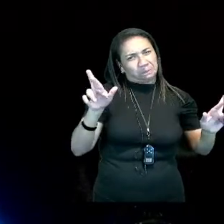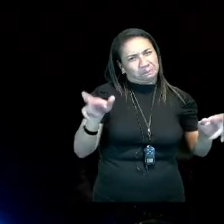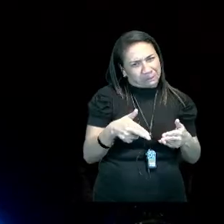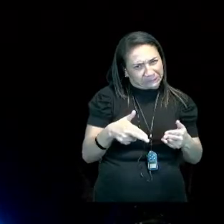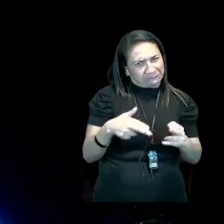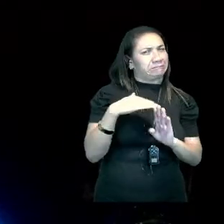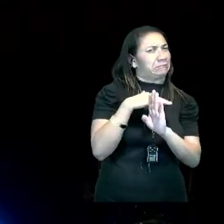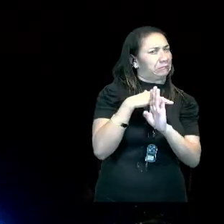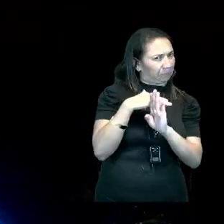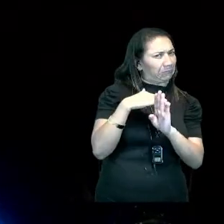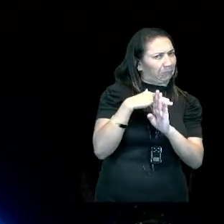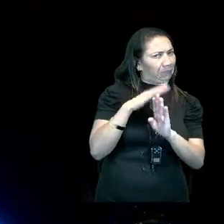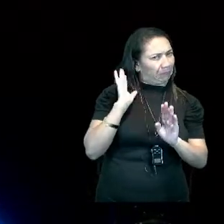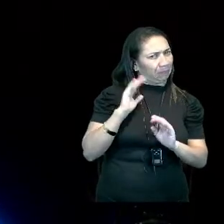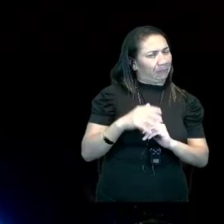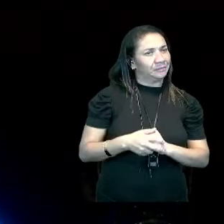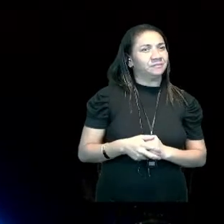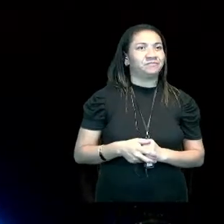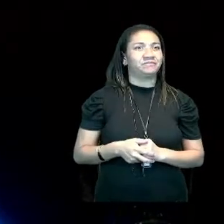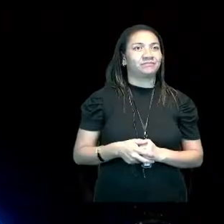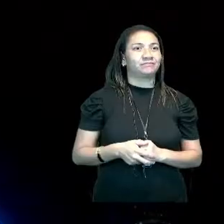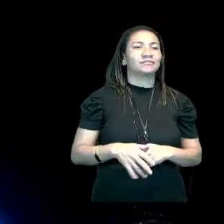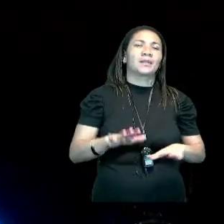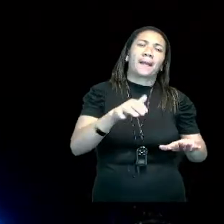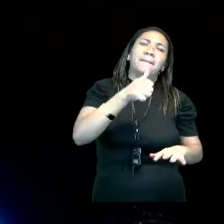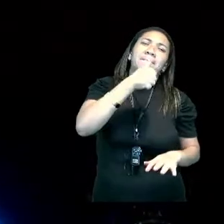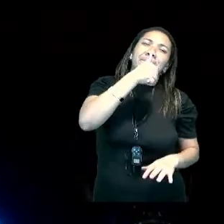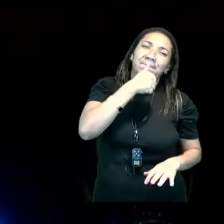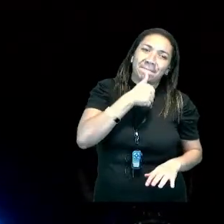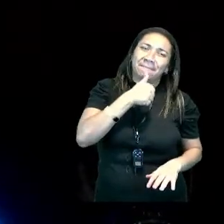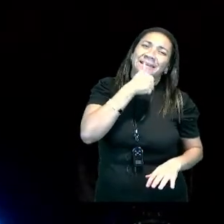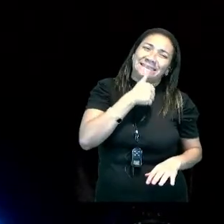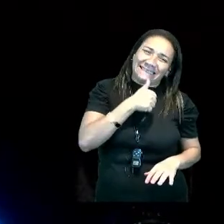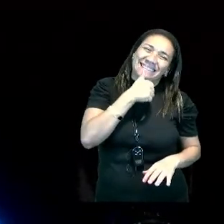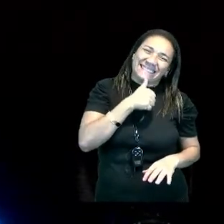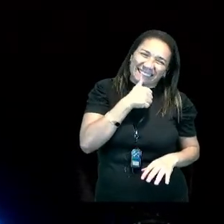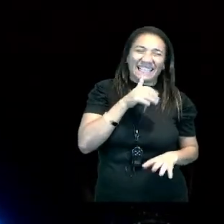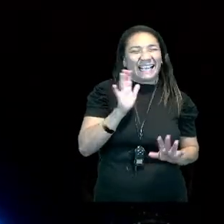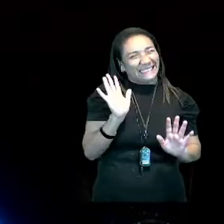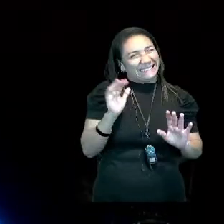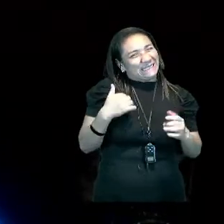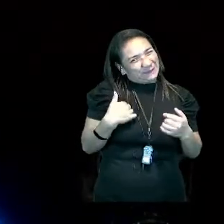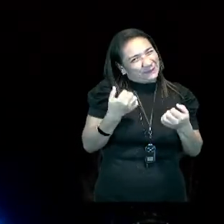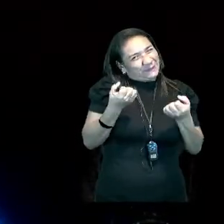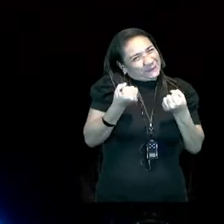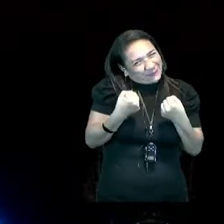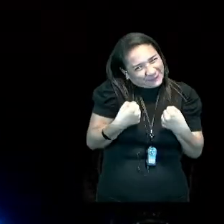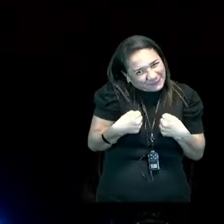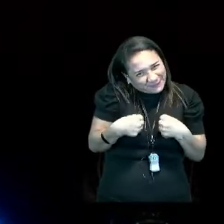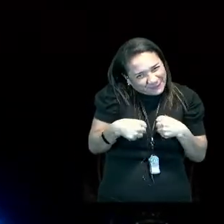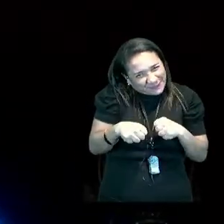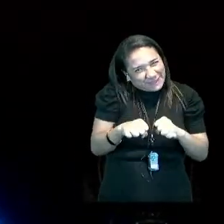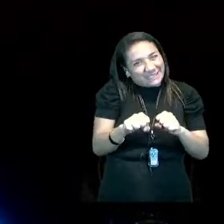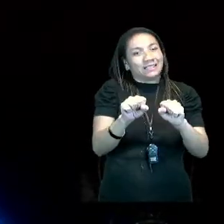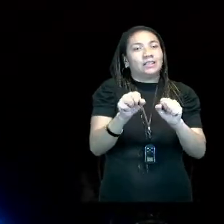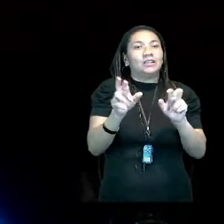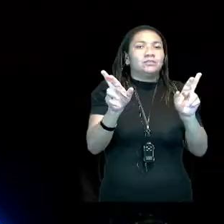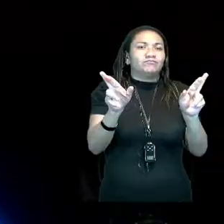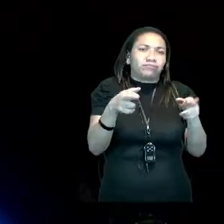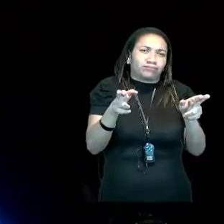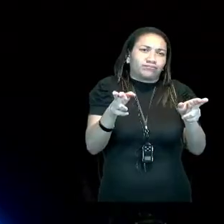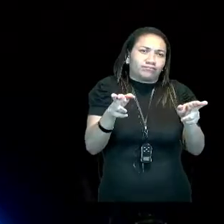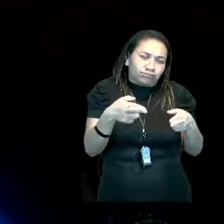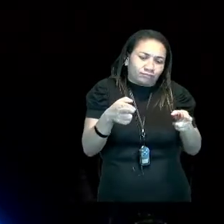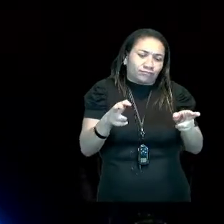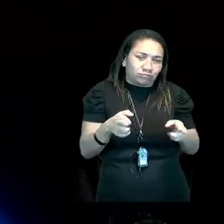So bear with me. I may try to cut out further passages as we move along, because